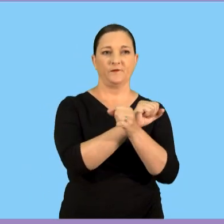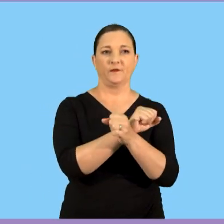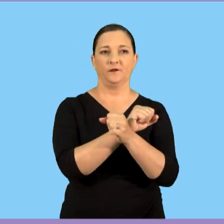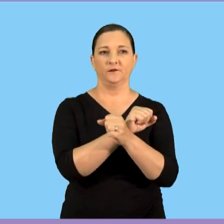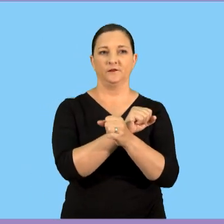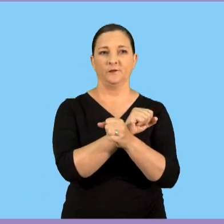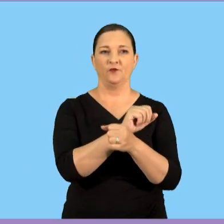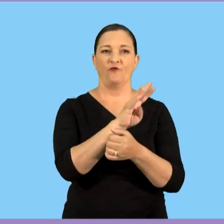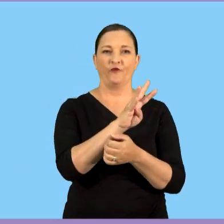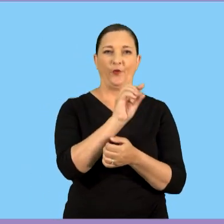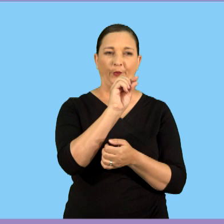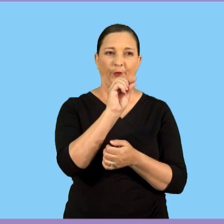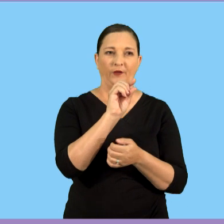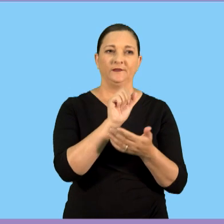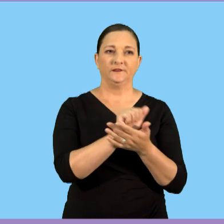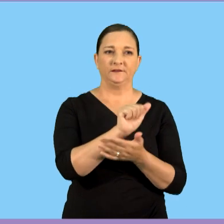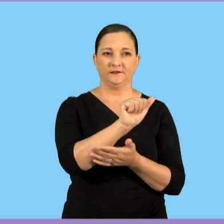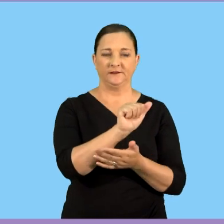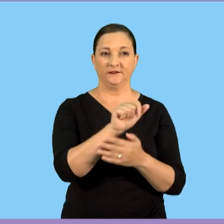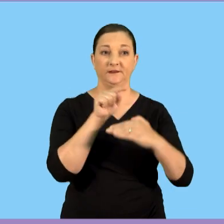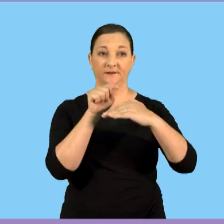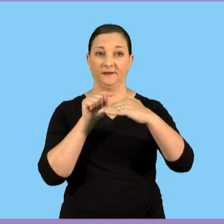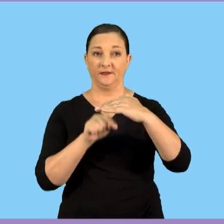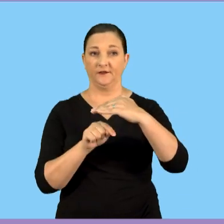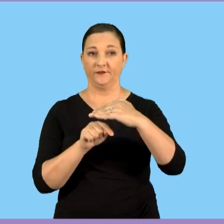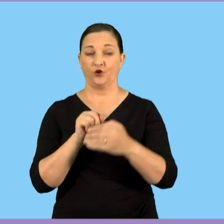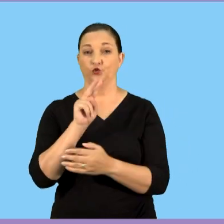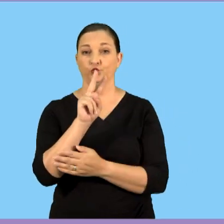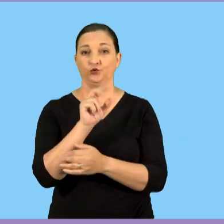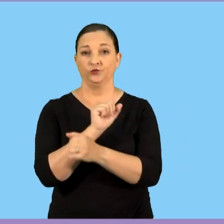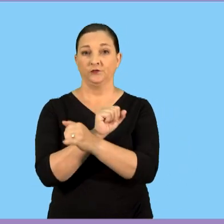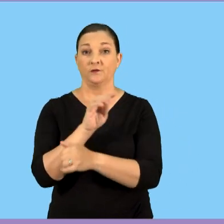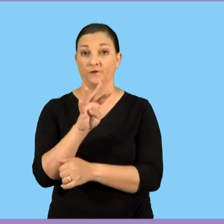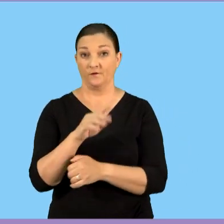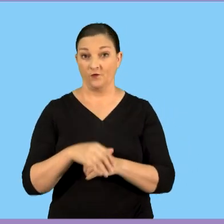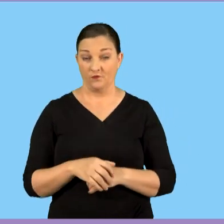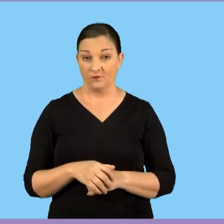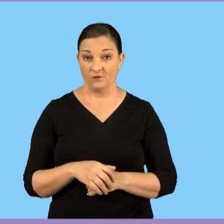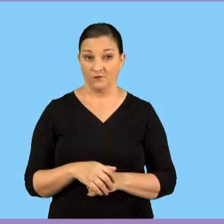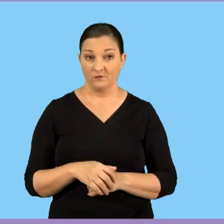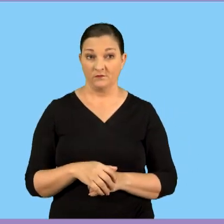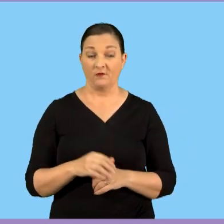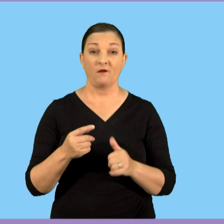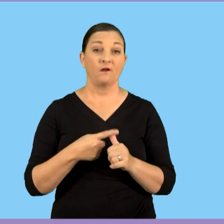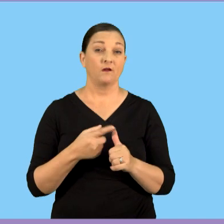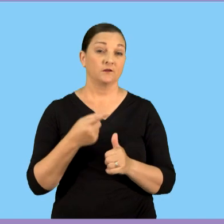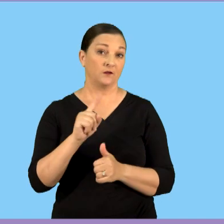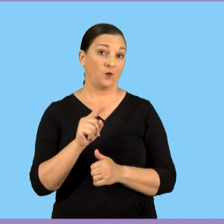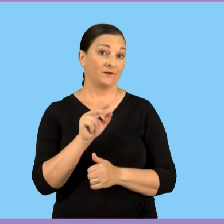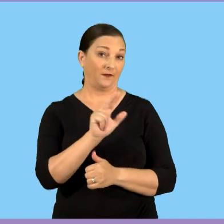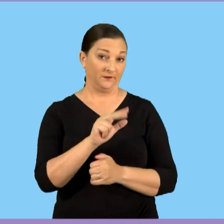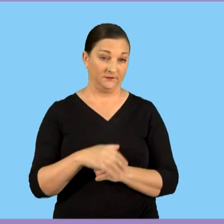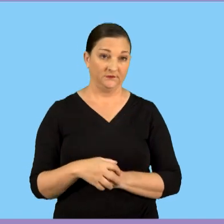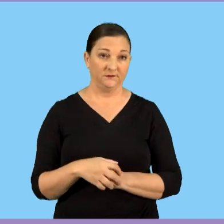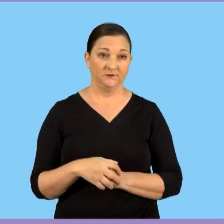squared? That is 16. We are going to divide this by 2 multiplied by 4, which